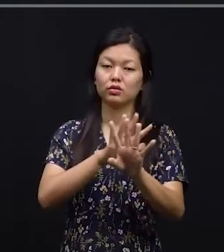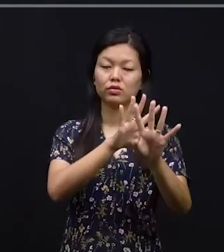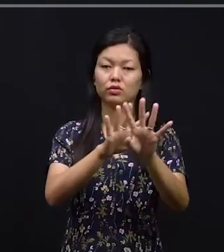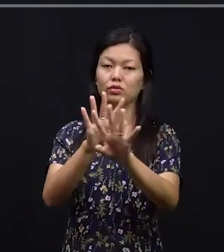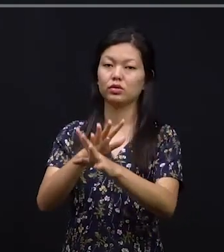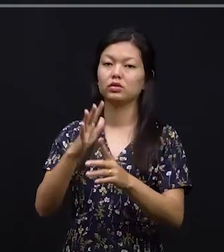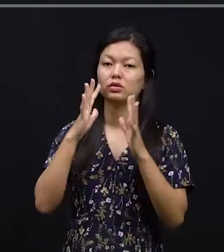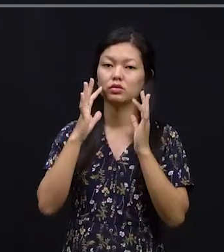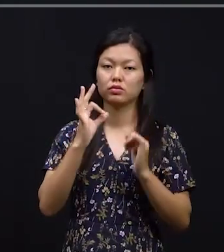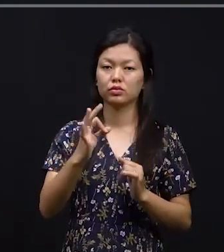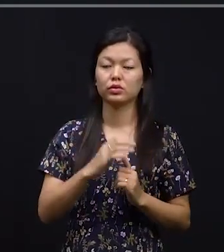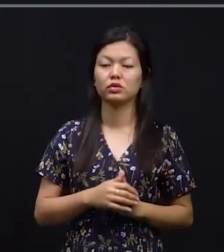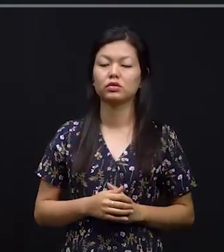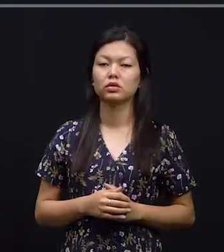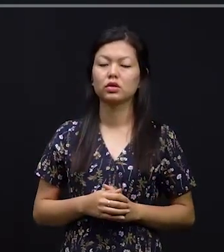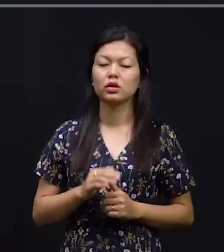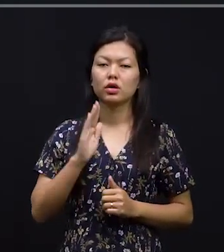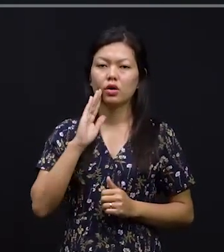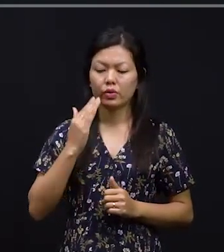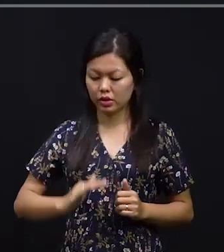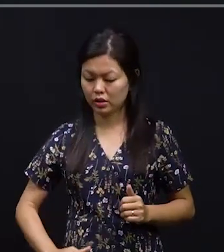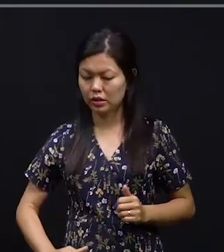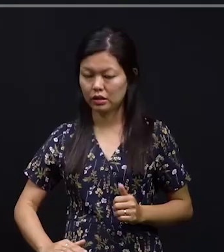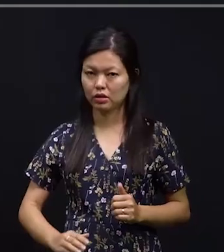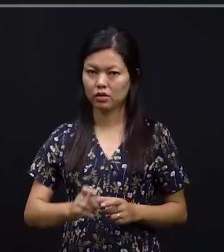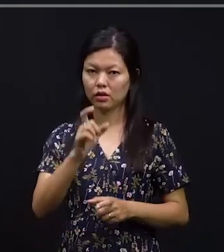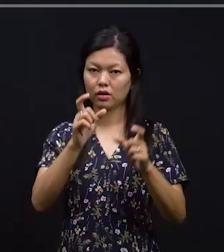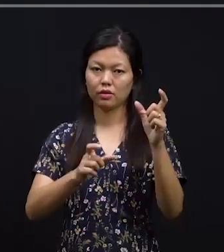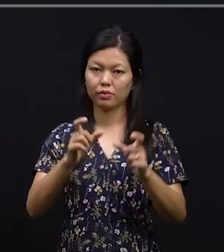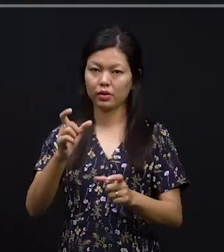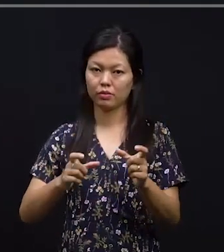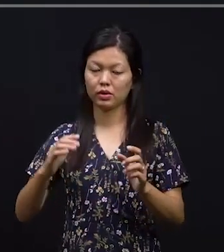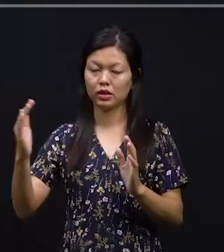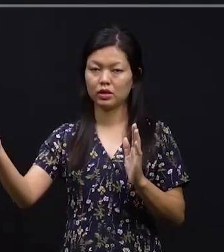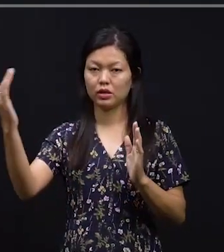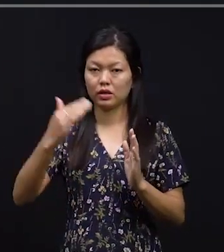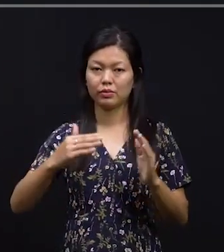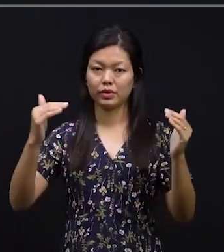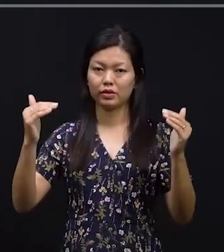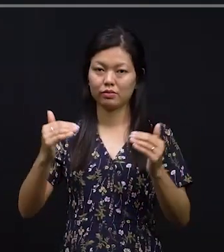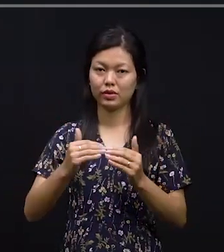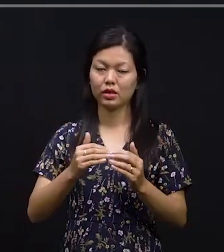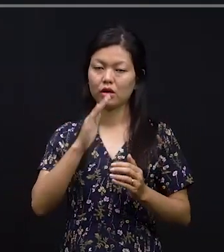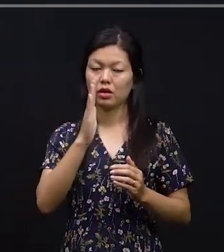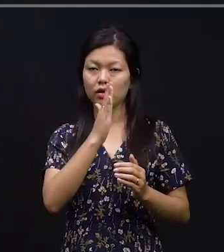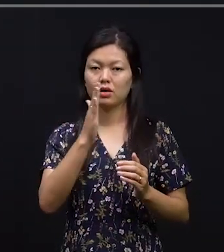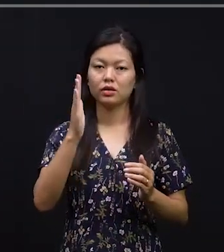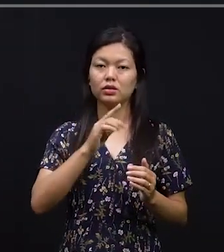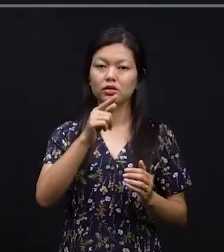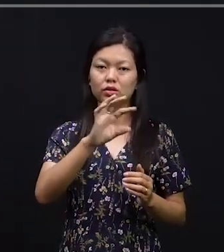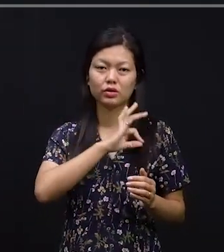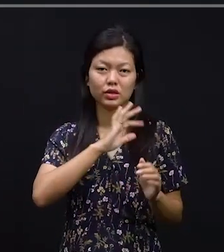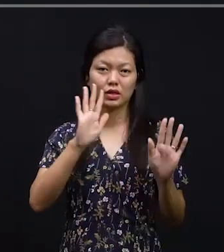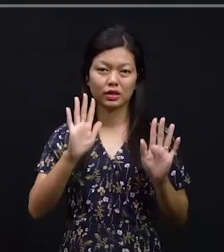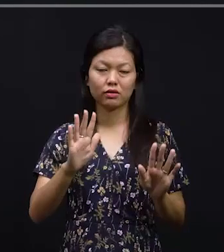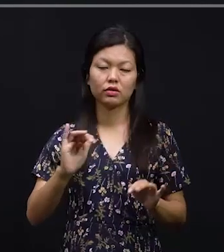I'm sure even you, when someone younger comes to you and sing, though the voice may not be very good, you still like it. And